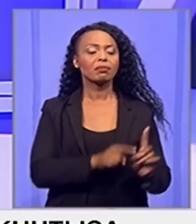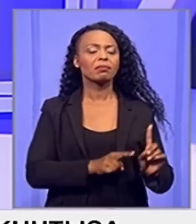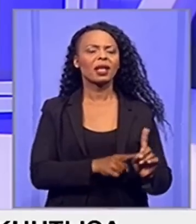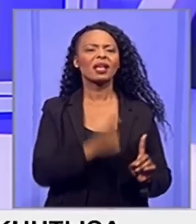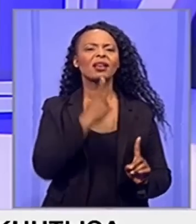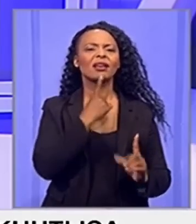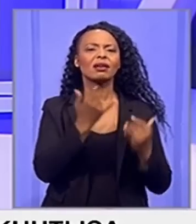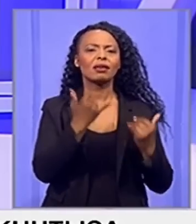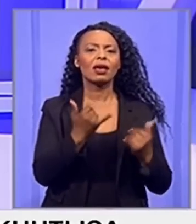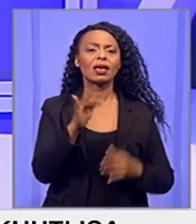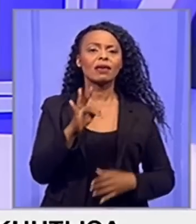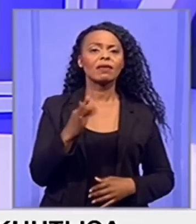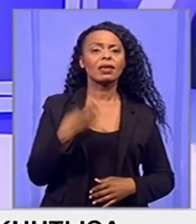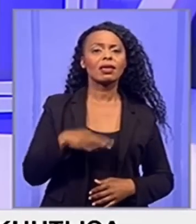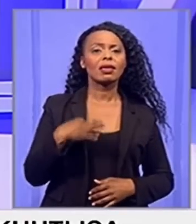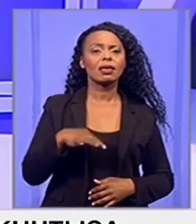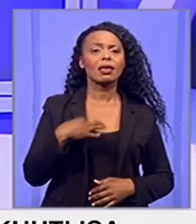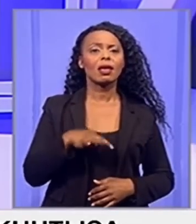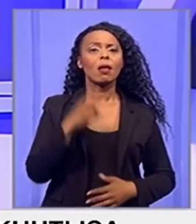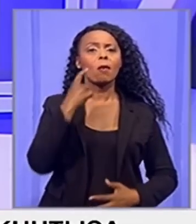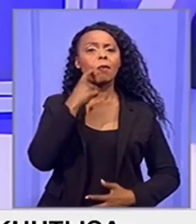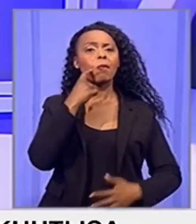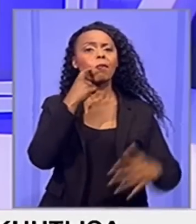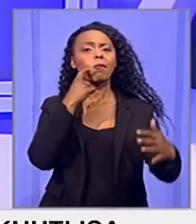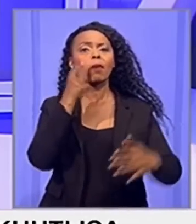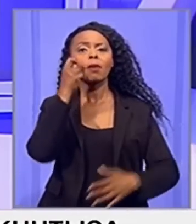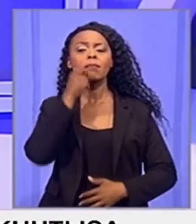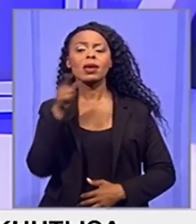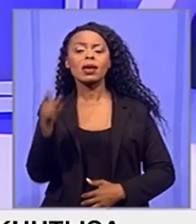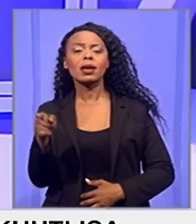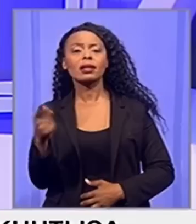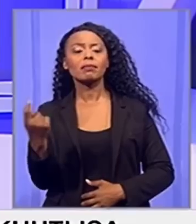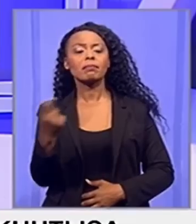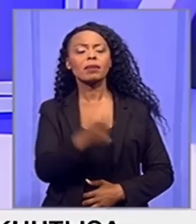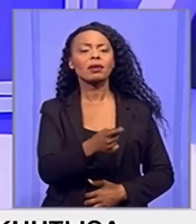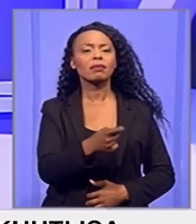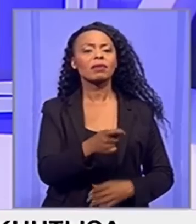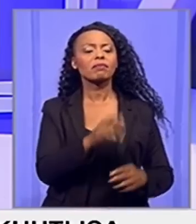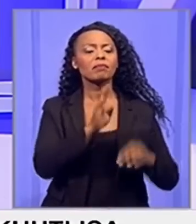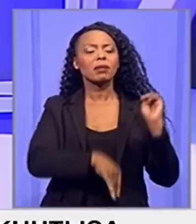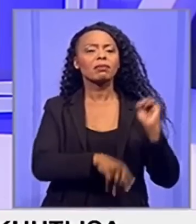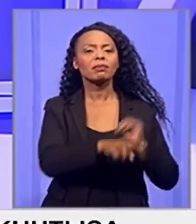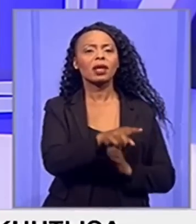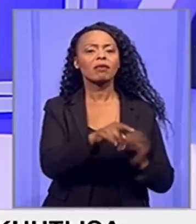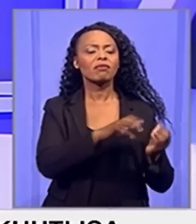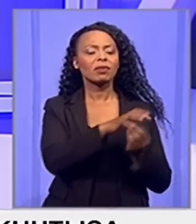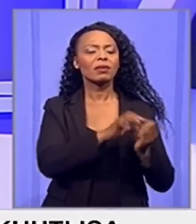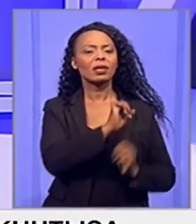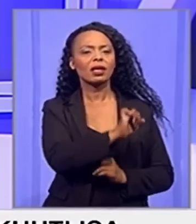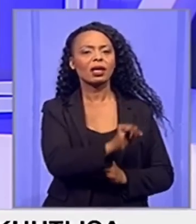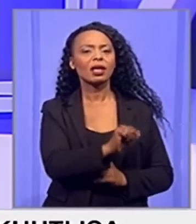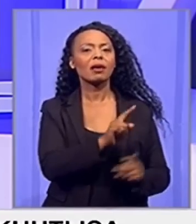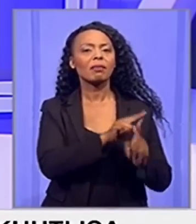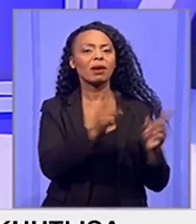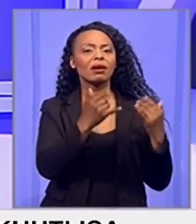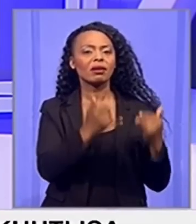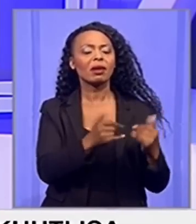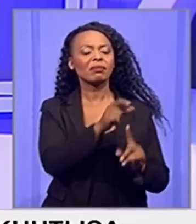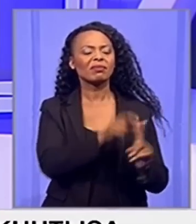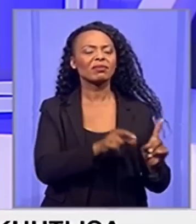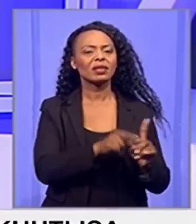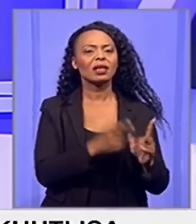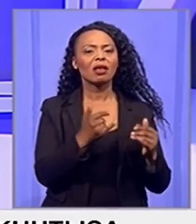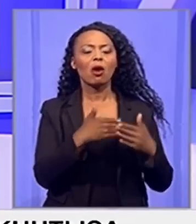re fa mosetsanyana a sena go ima, monna yo o duela lelapa kwa tlhao, mme seno se ketefaletsa motswasetlhabelo go